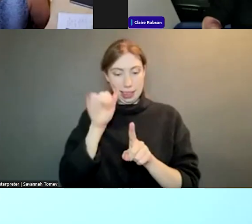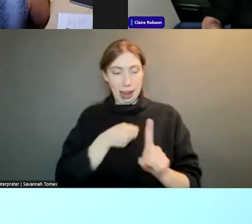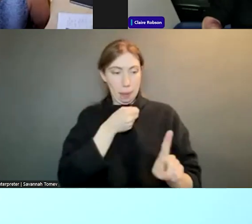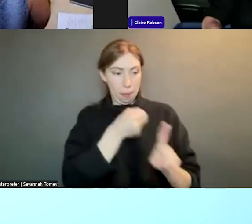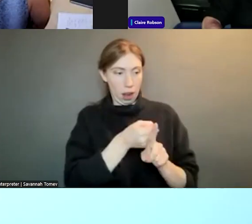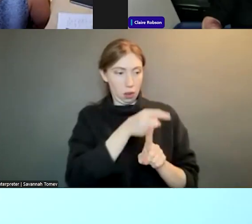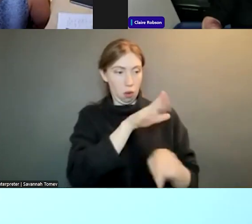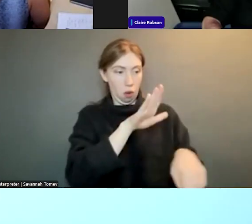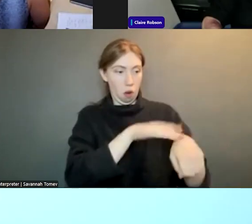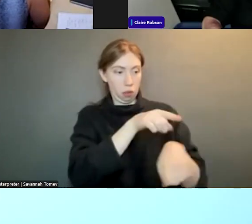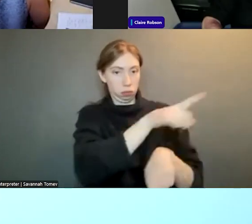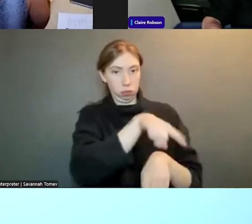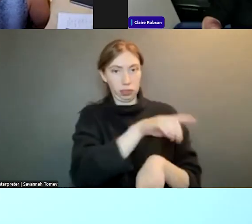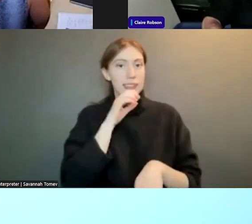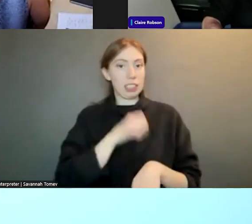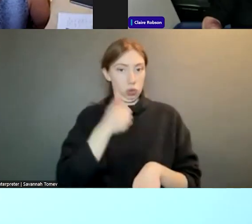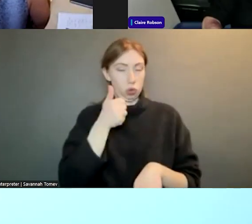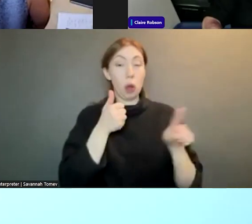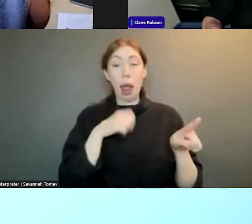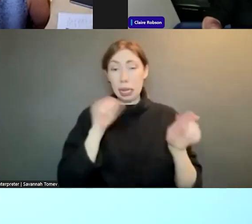that. The patterns are similar.